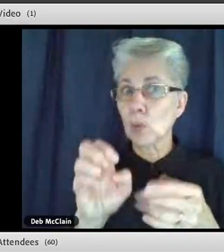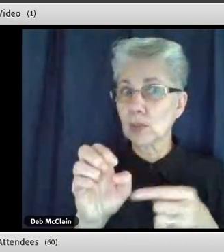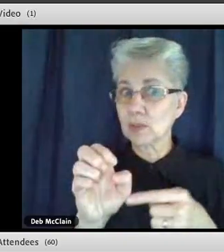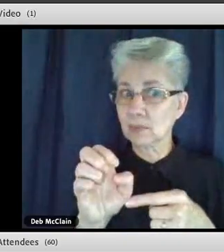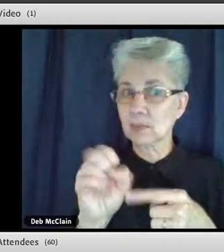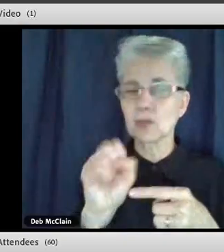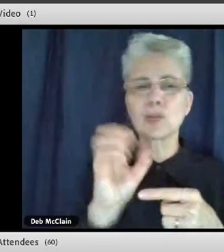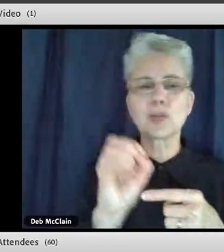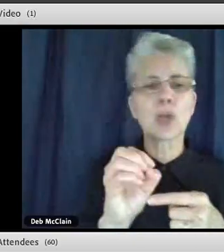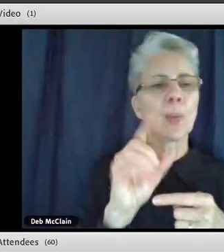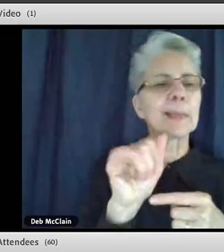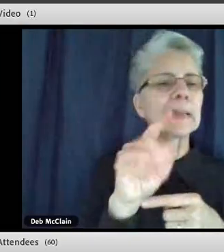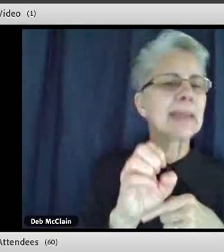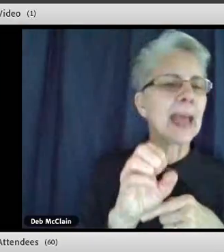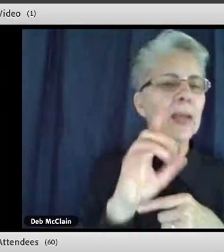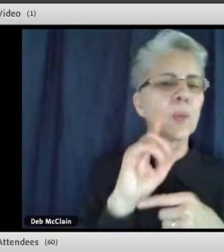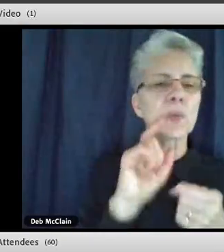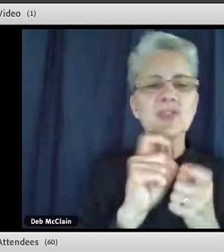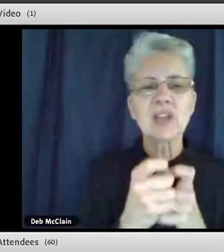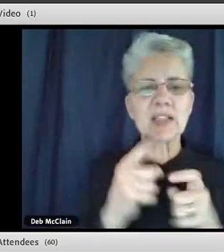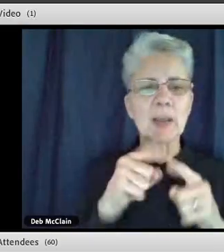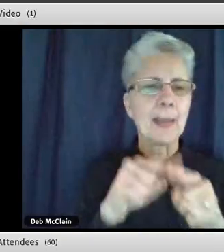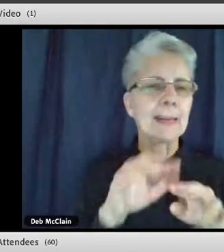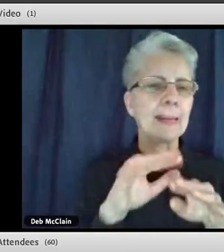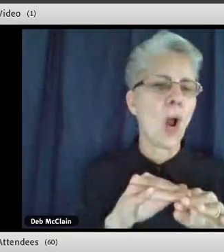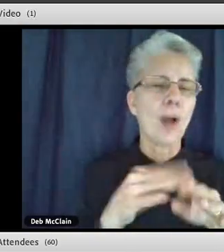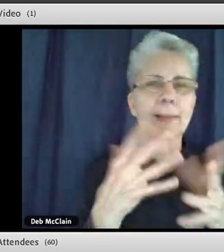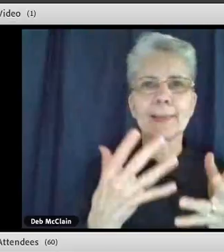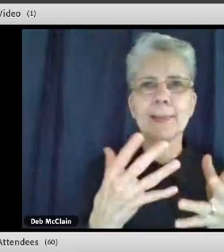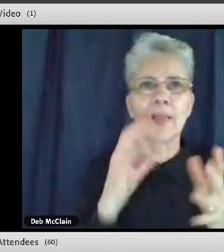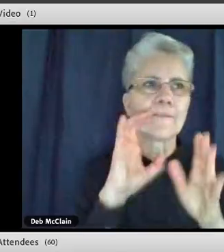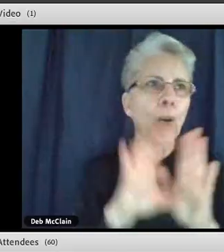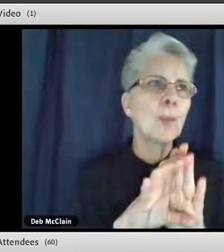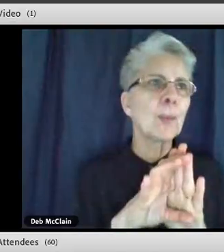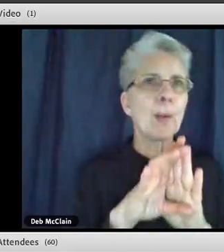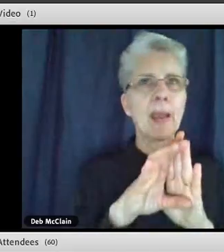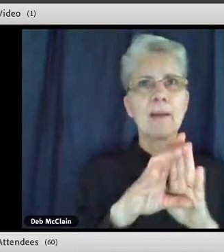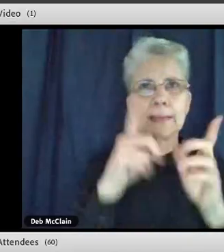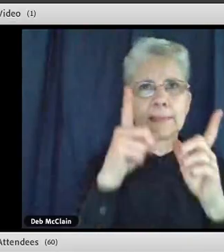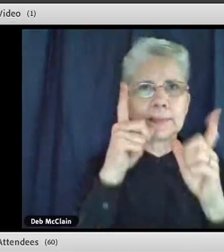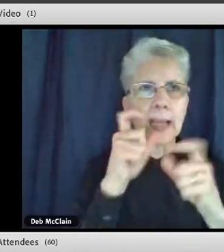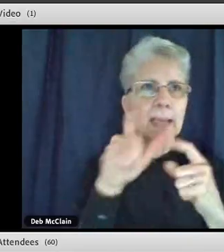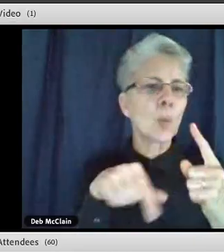change depending on, the photograph, when it was taken, and also if it's a book, et cetera, et cetera.